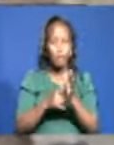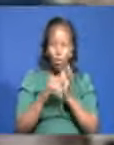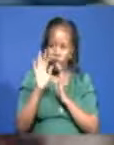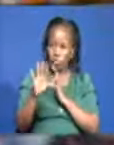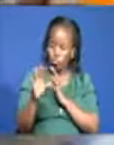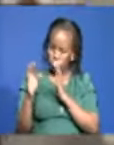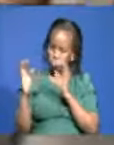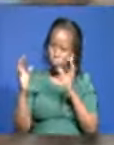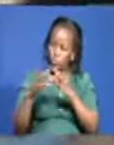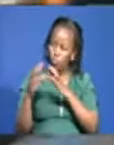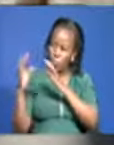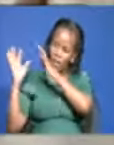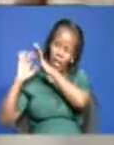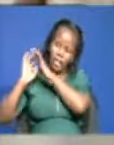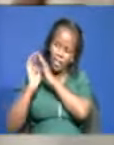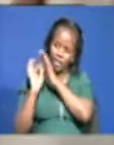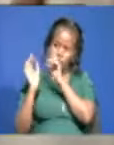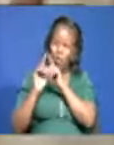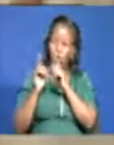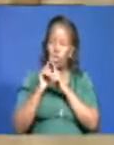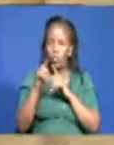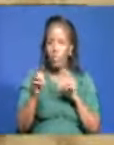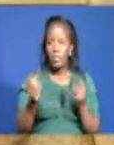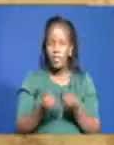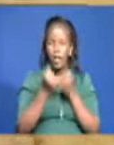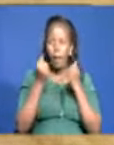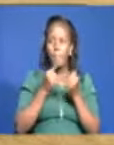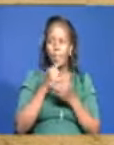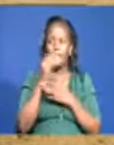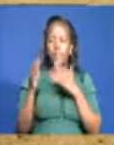this race is held in awe.